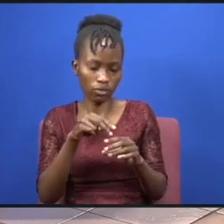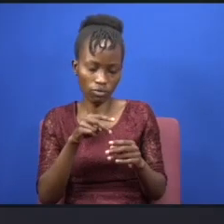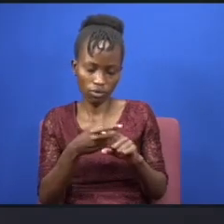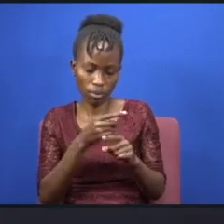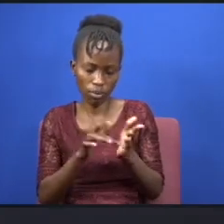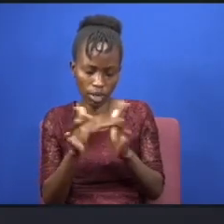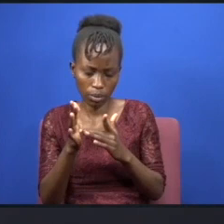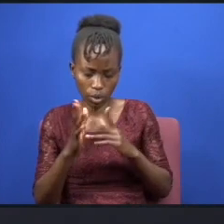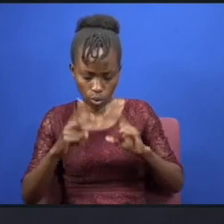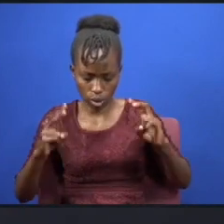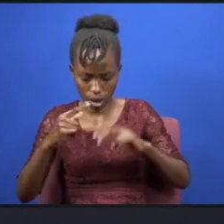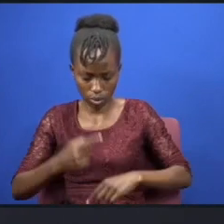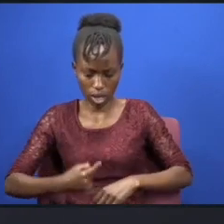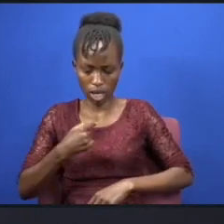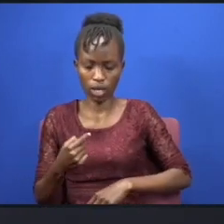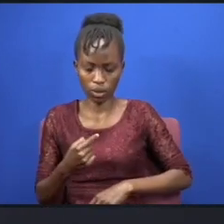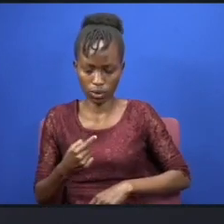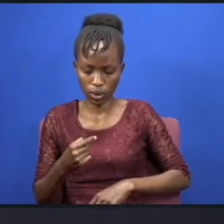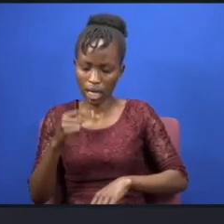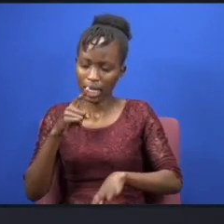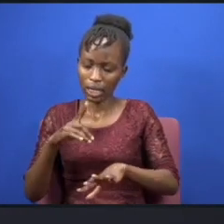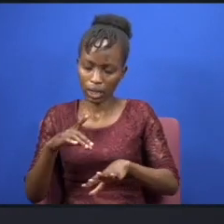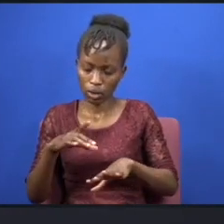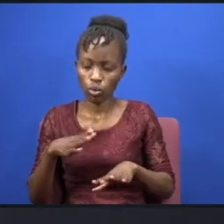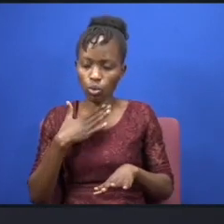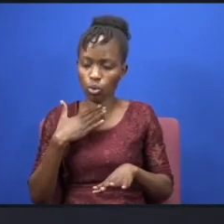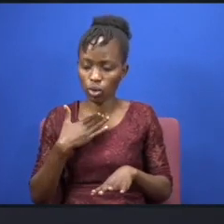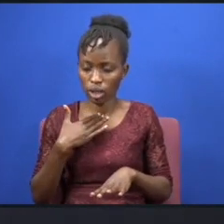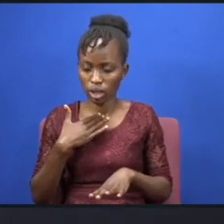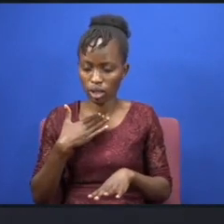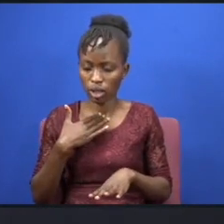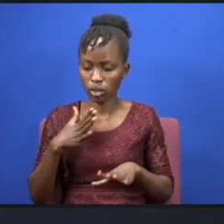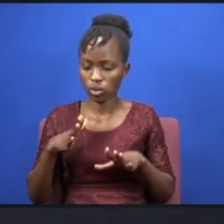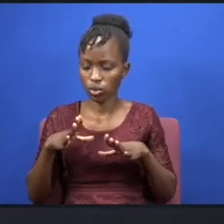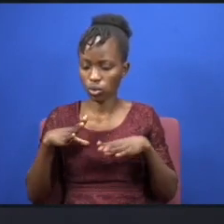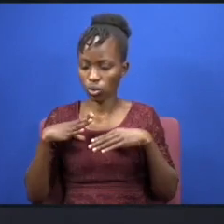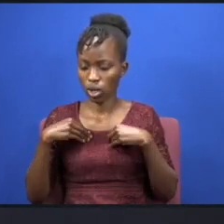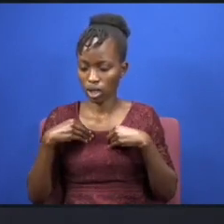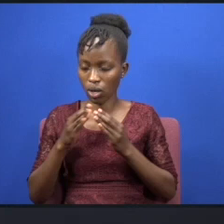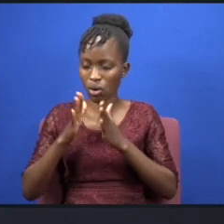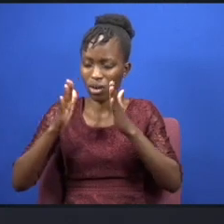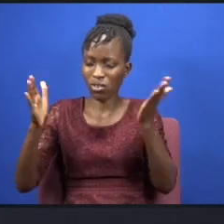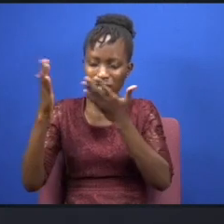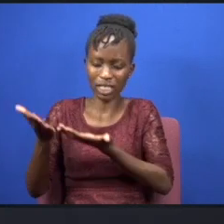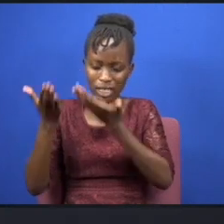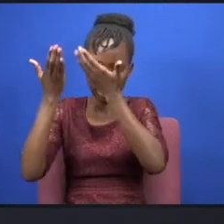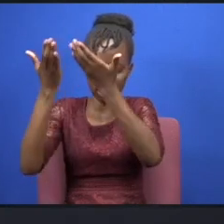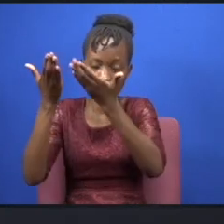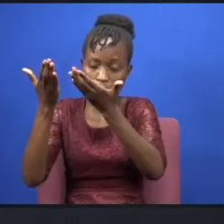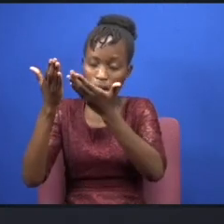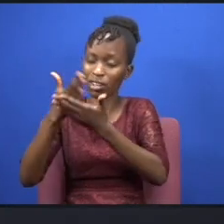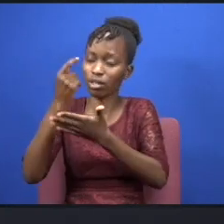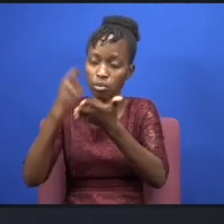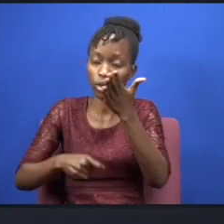examine ourselves, we take a few moments, O God, to recognize how great a sacrifice, how high a price